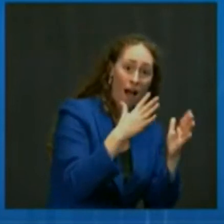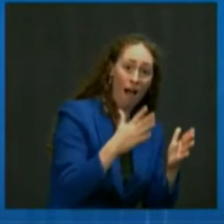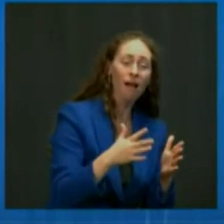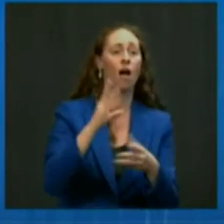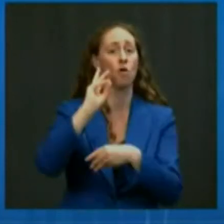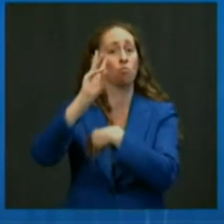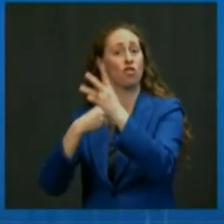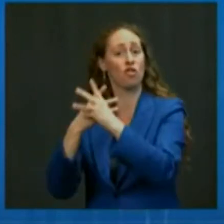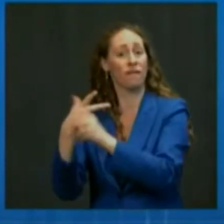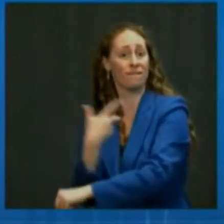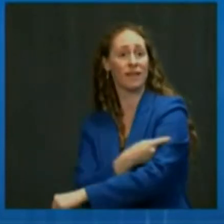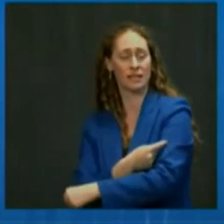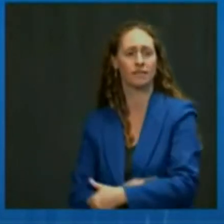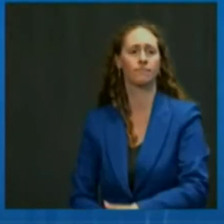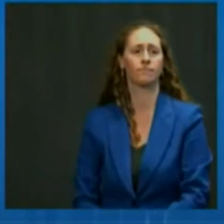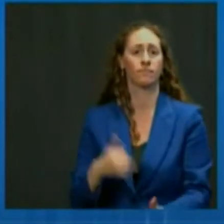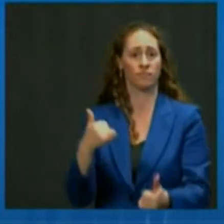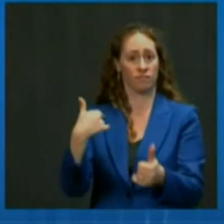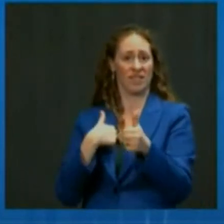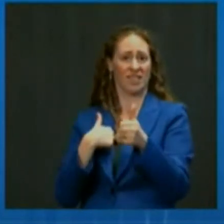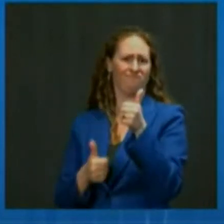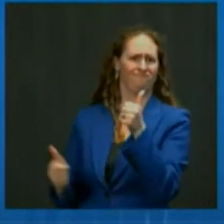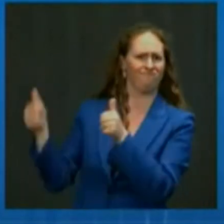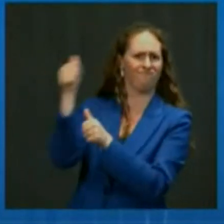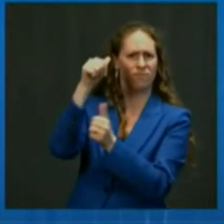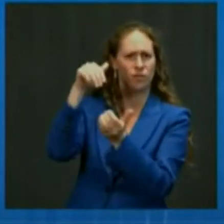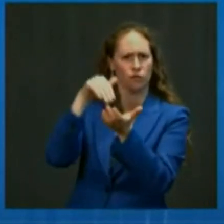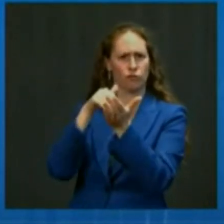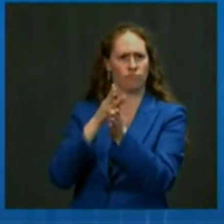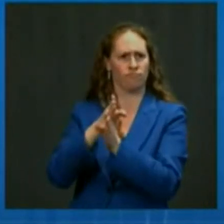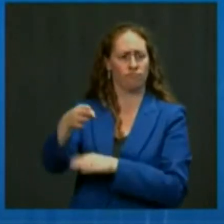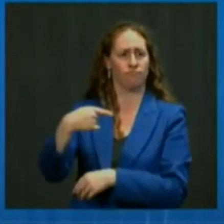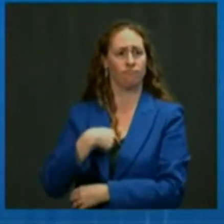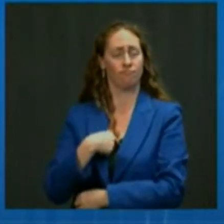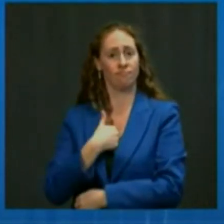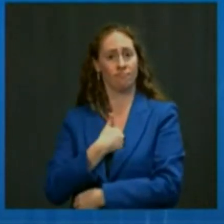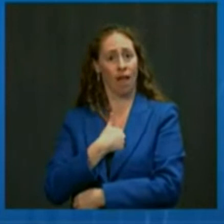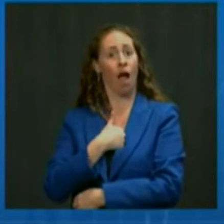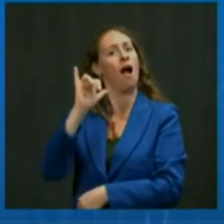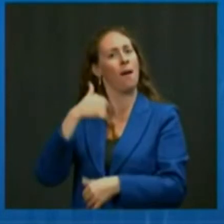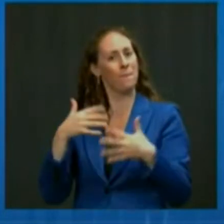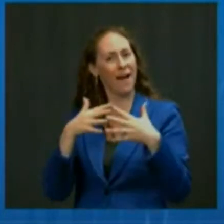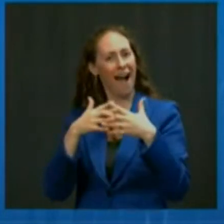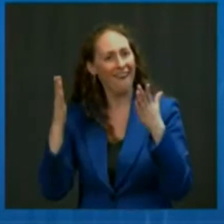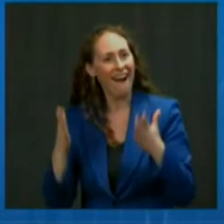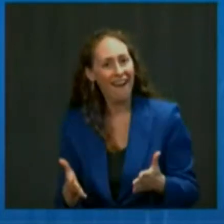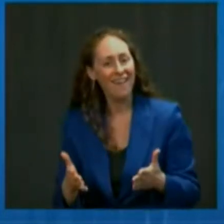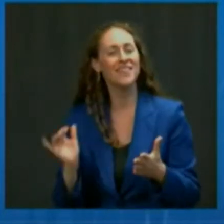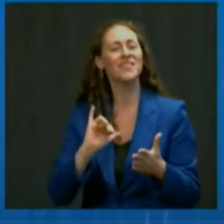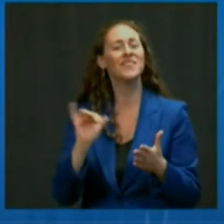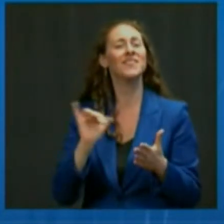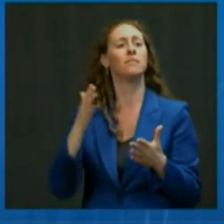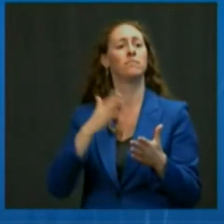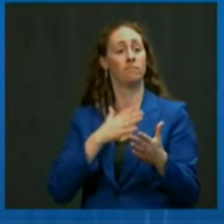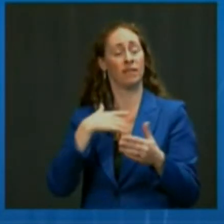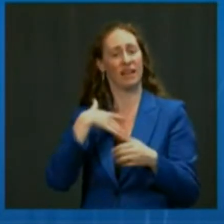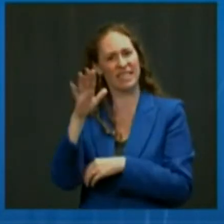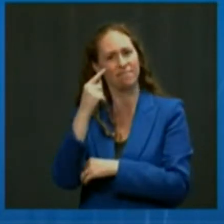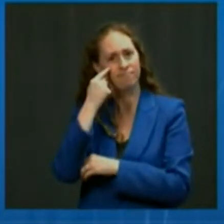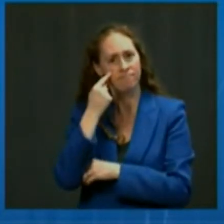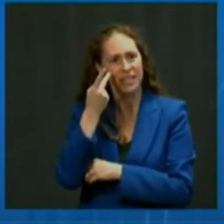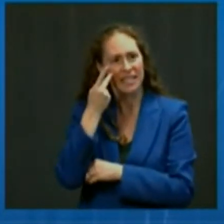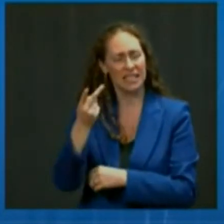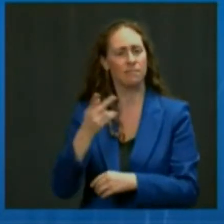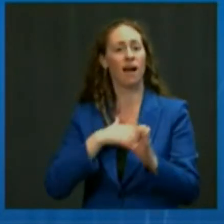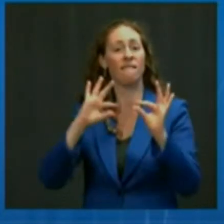most importantly as a fellow American who has felt the pain of losing family members to this disease, and who hears each